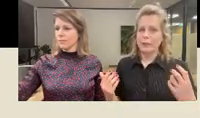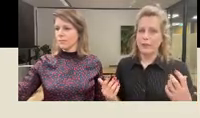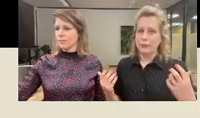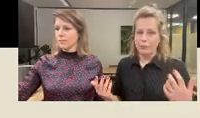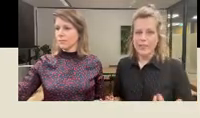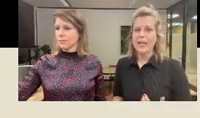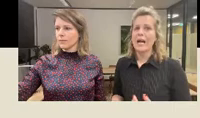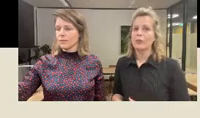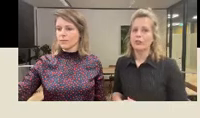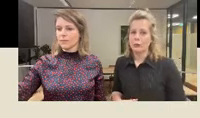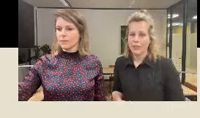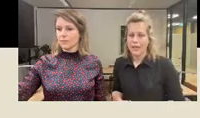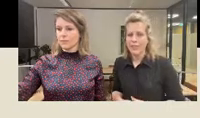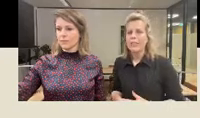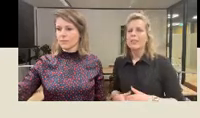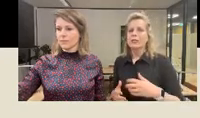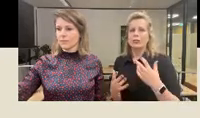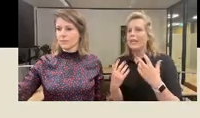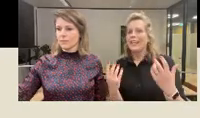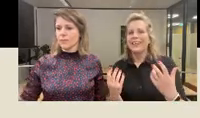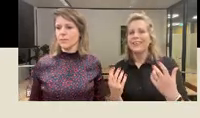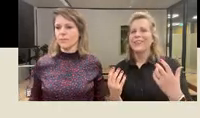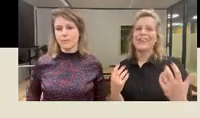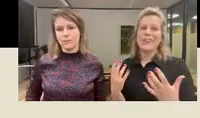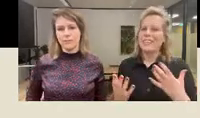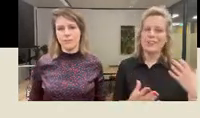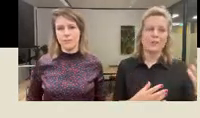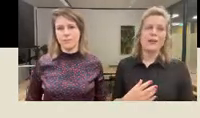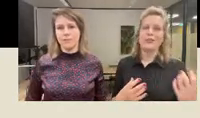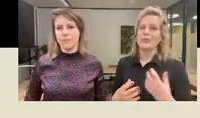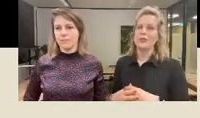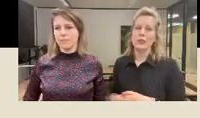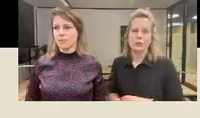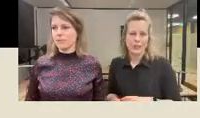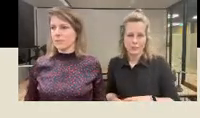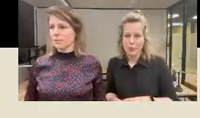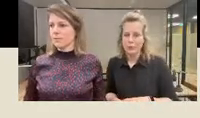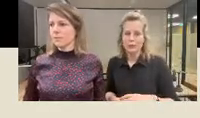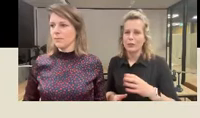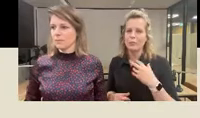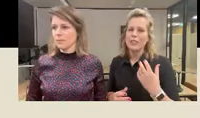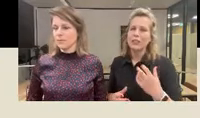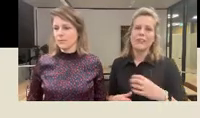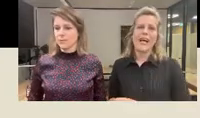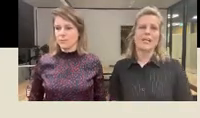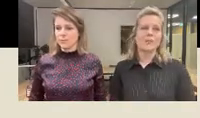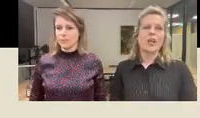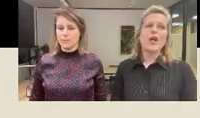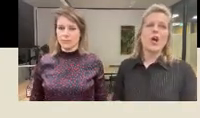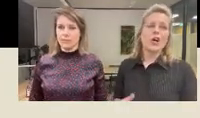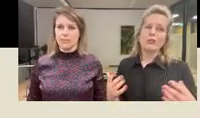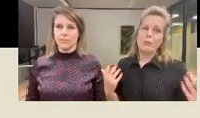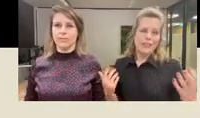patient spent the remaining hours of the day together with the rest on the patient group, for example, during meal